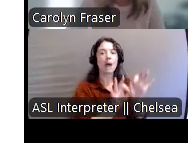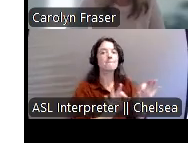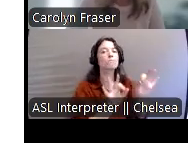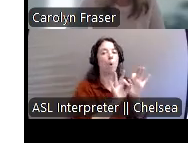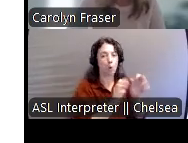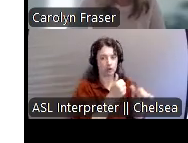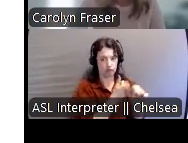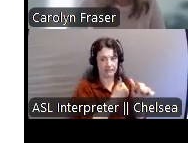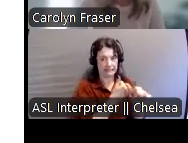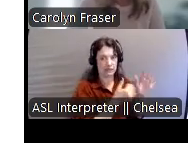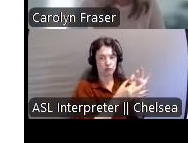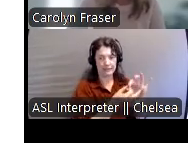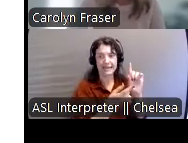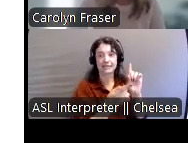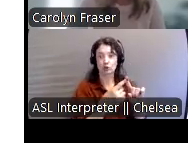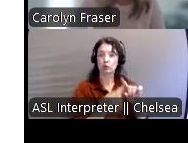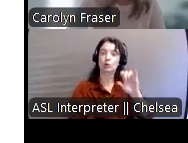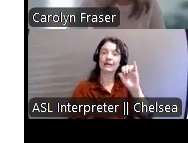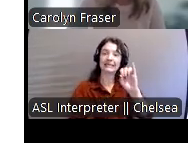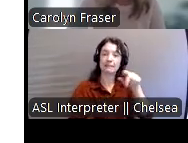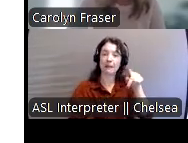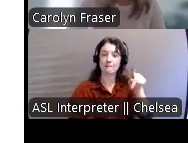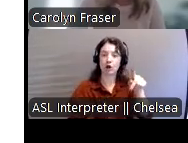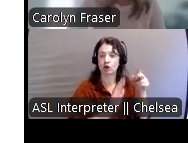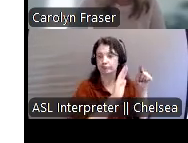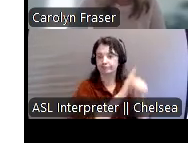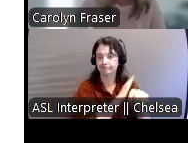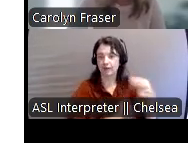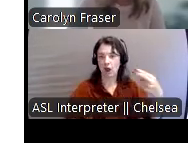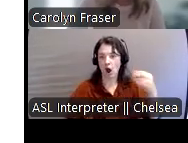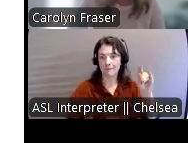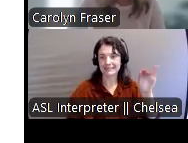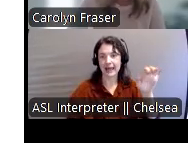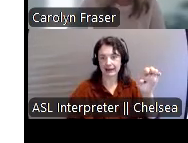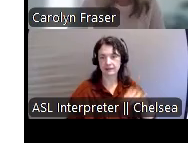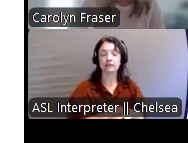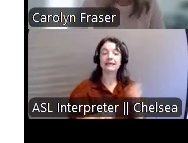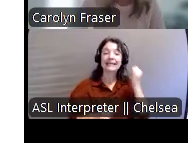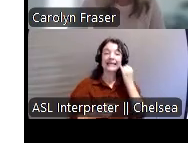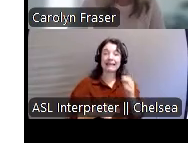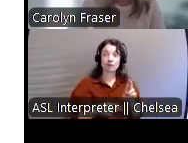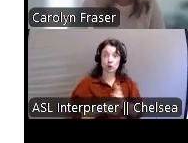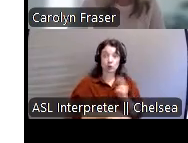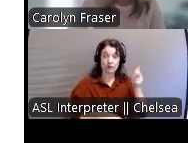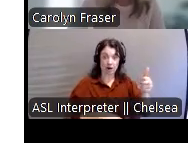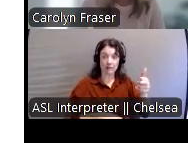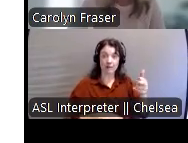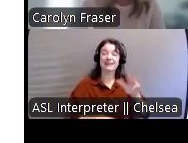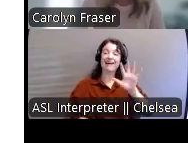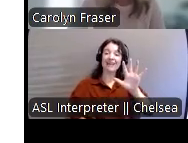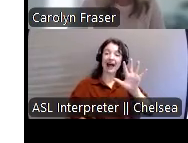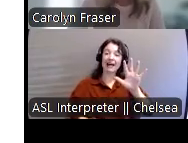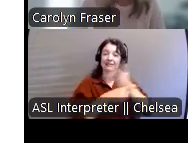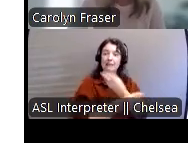intimate partner homicide. When firearms are used, it's 5 times more likely to be lethal, and there are likely to be more